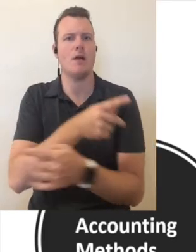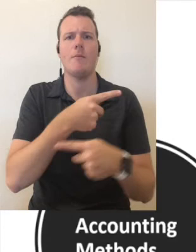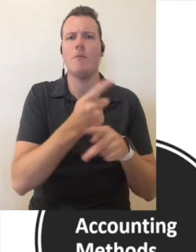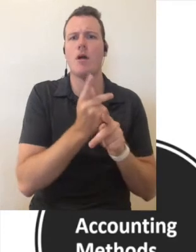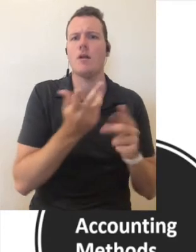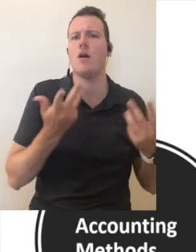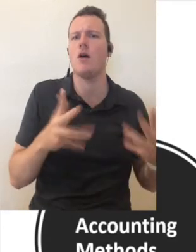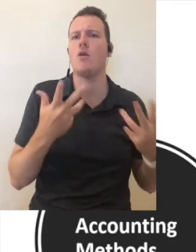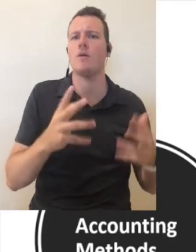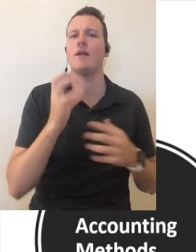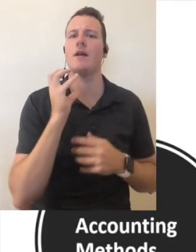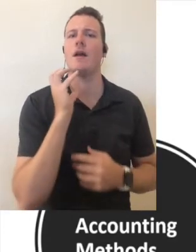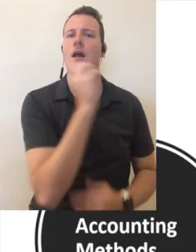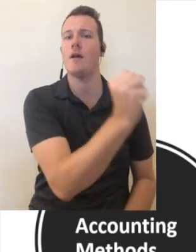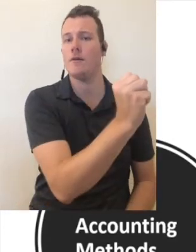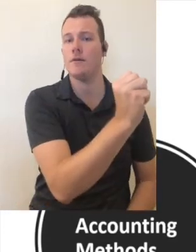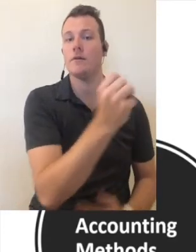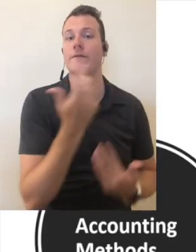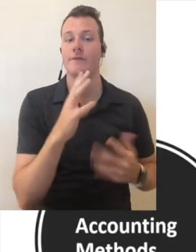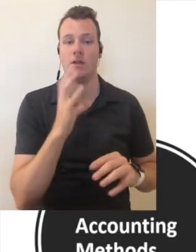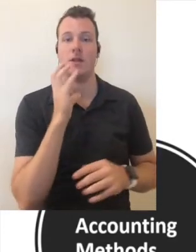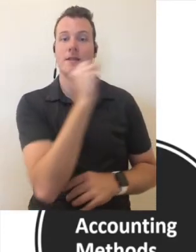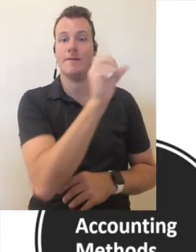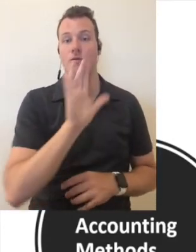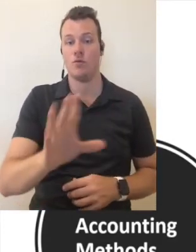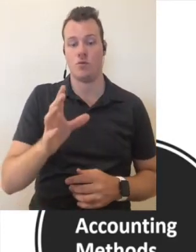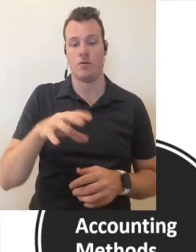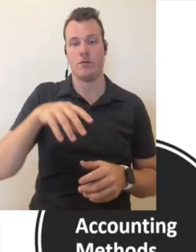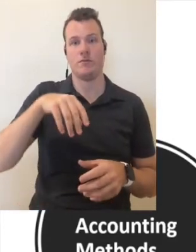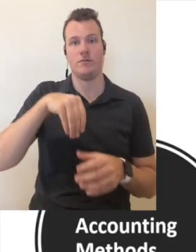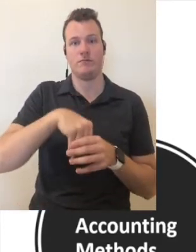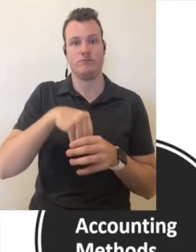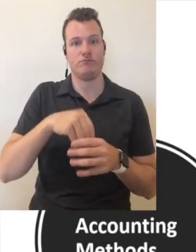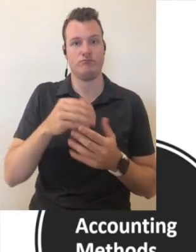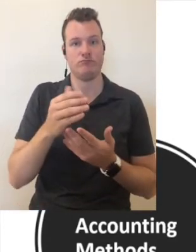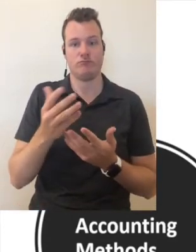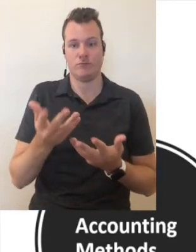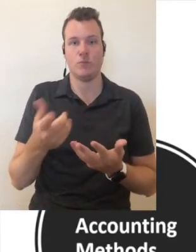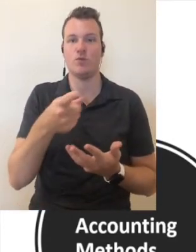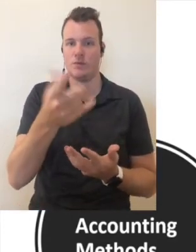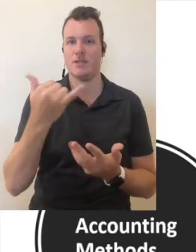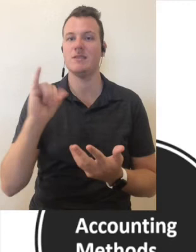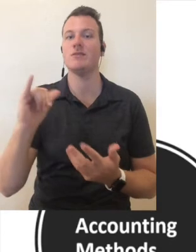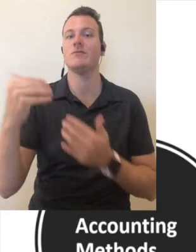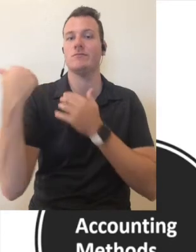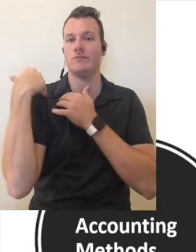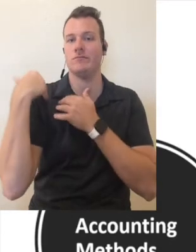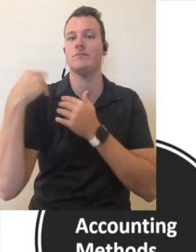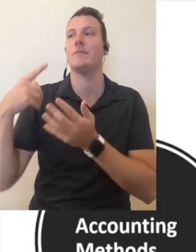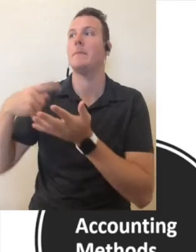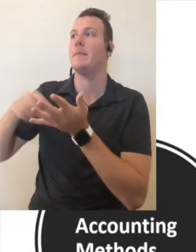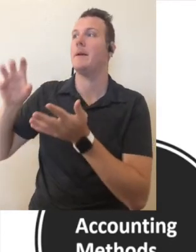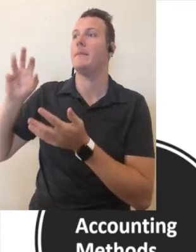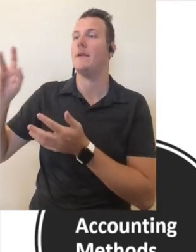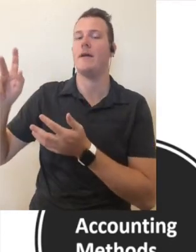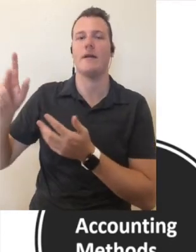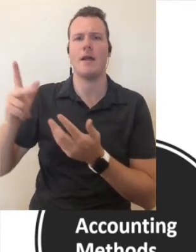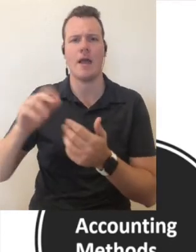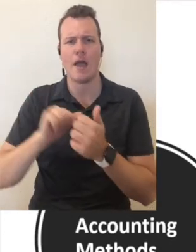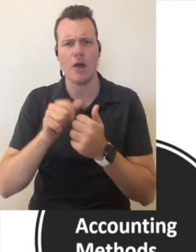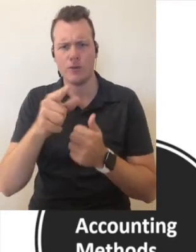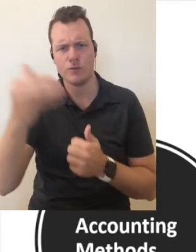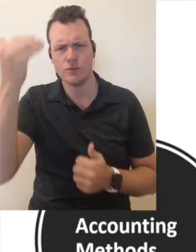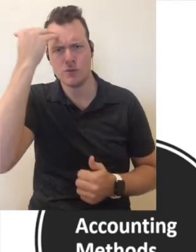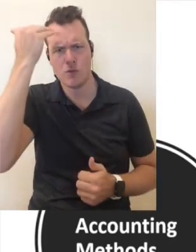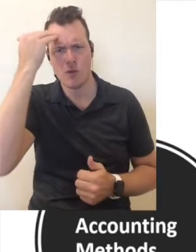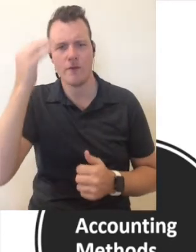has already gone out, so it's left your inventory. You are still responsible for paying it back.